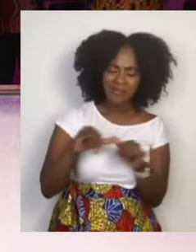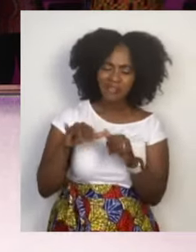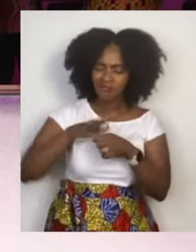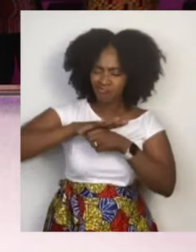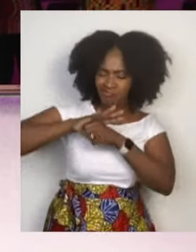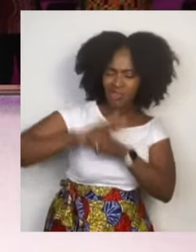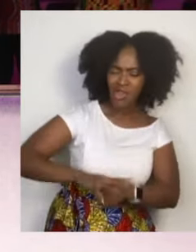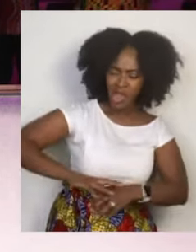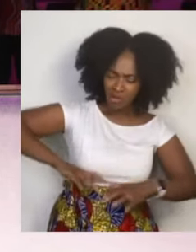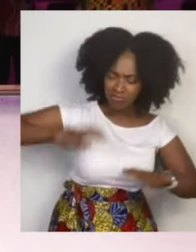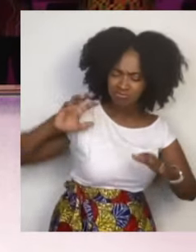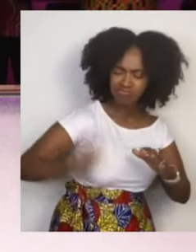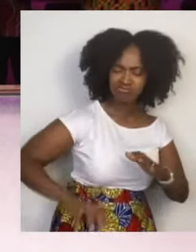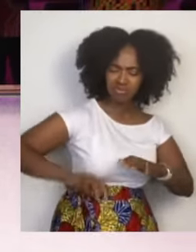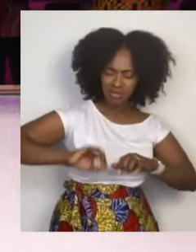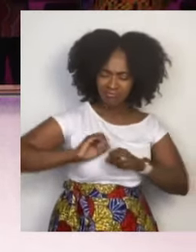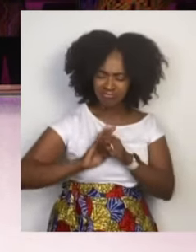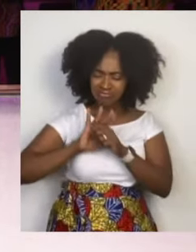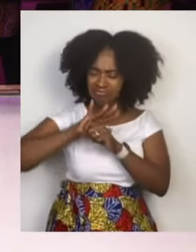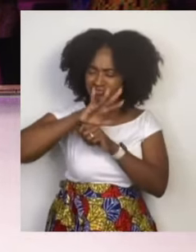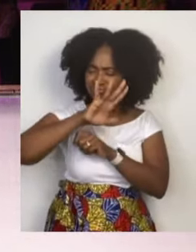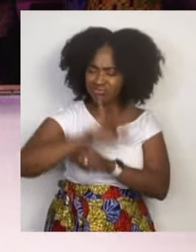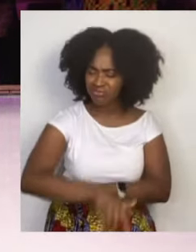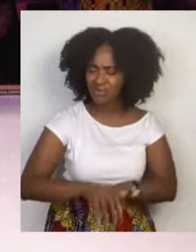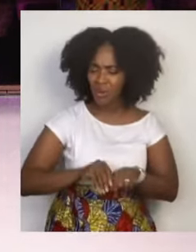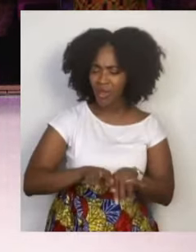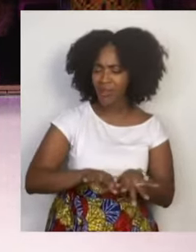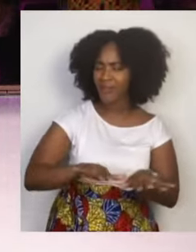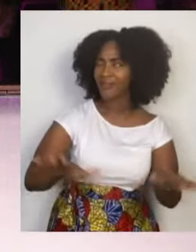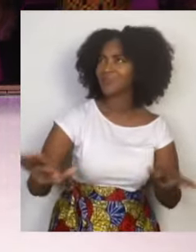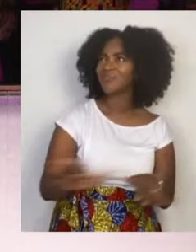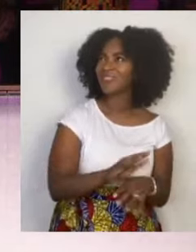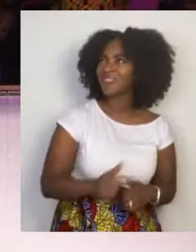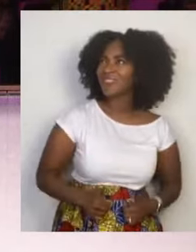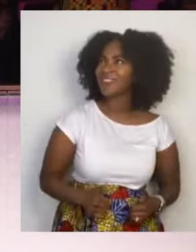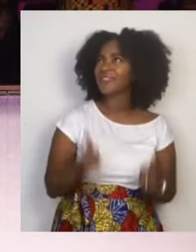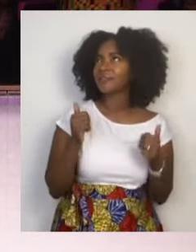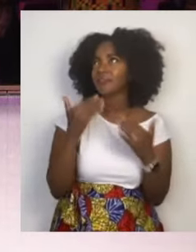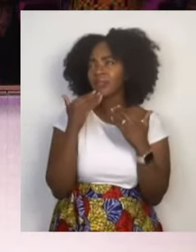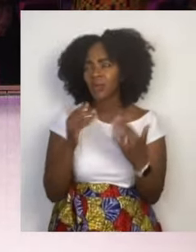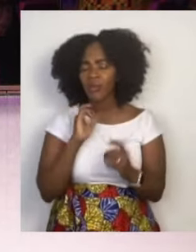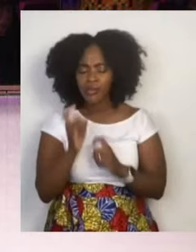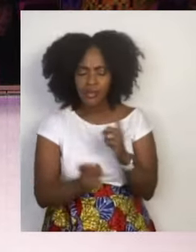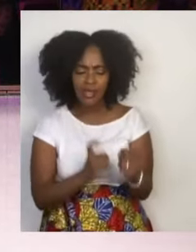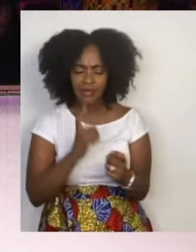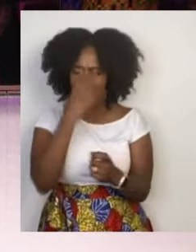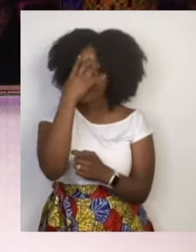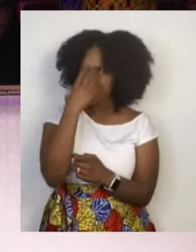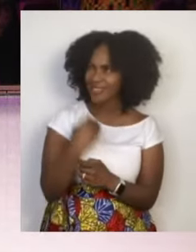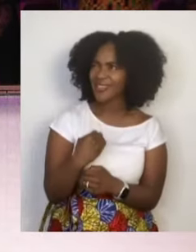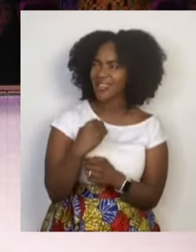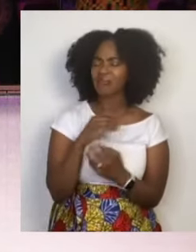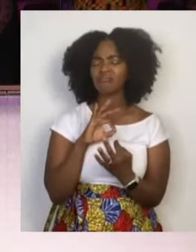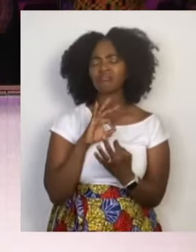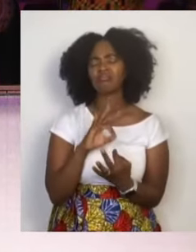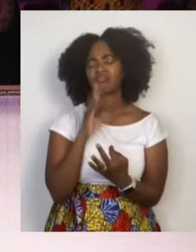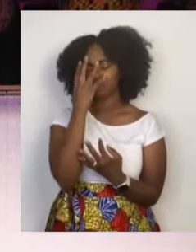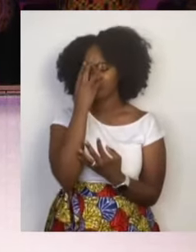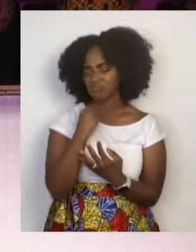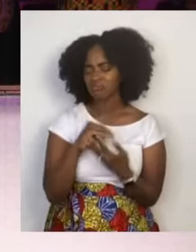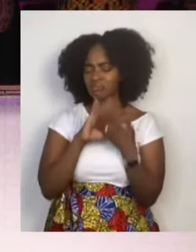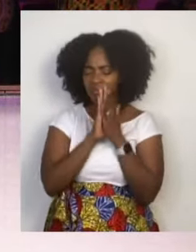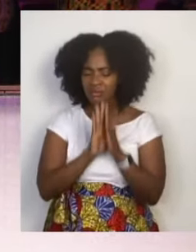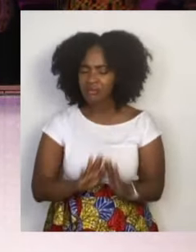Father, I thank you right now that you would grant sleep and peaceful sleep. Father, that you would give rest in their